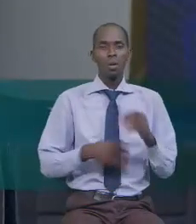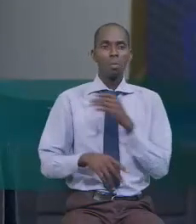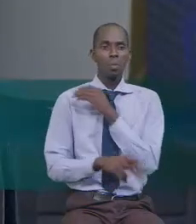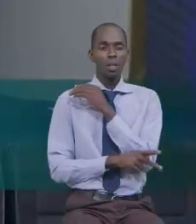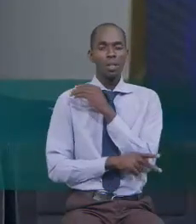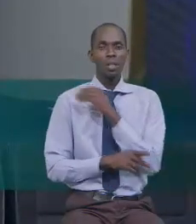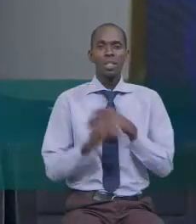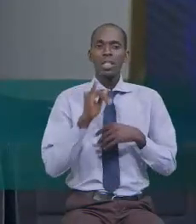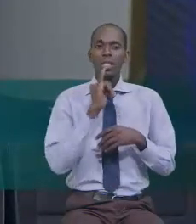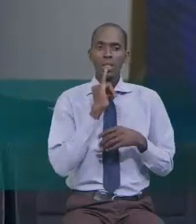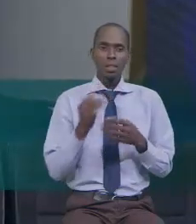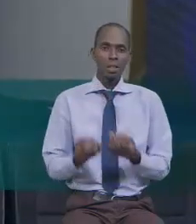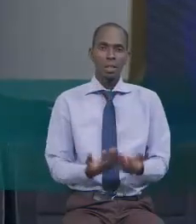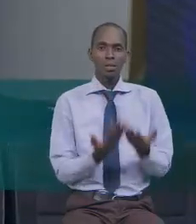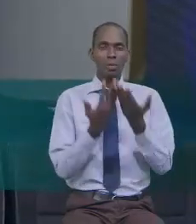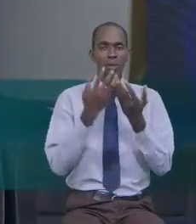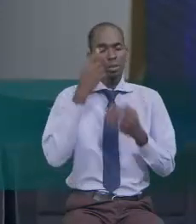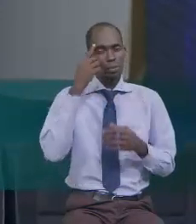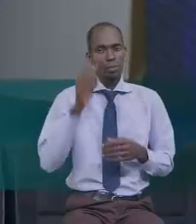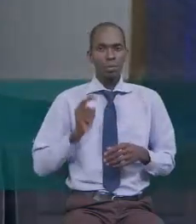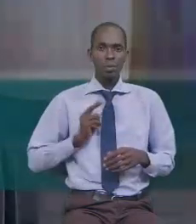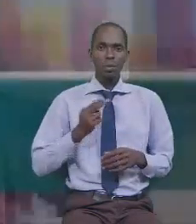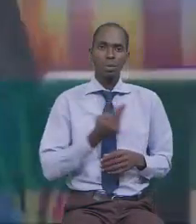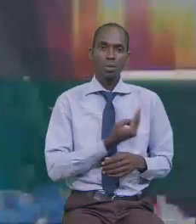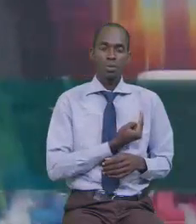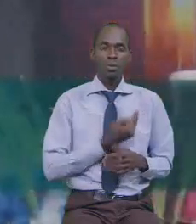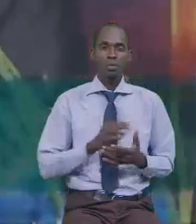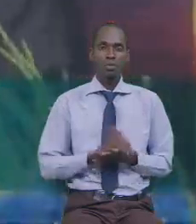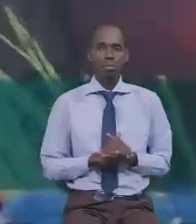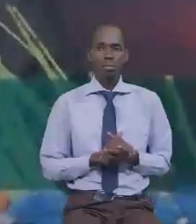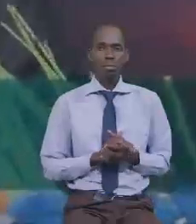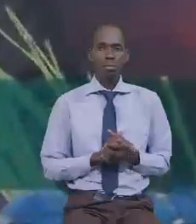Passover is sacrificed for us."